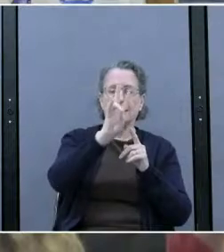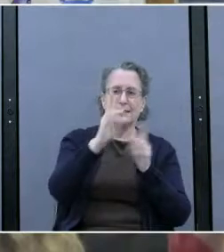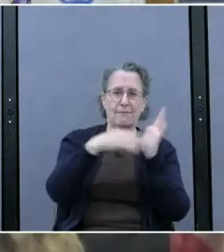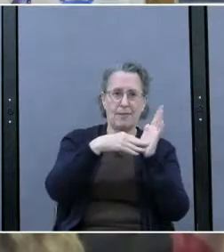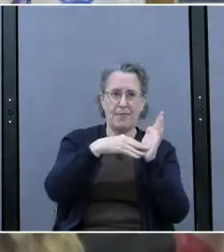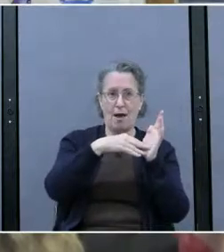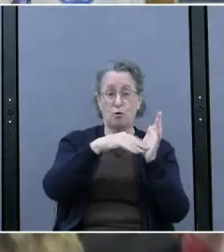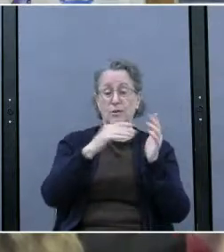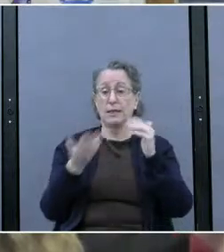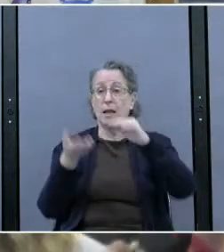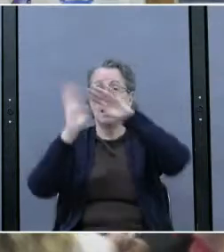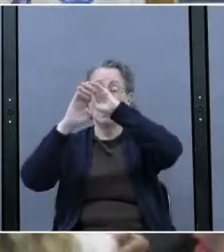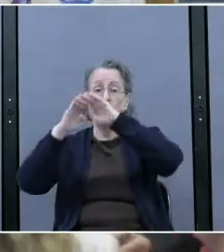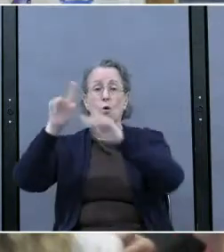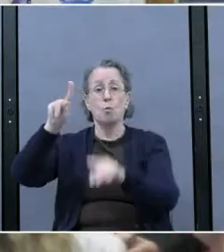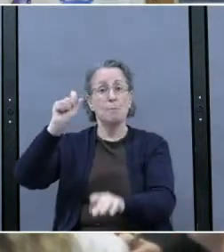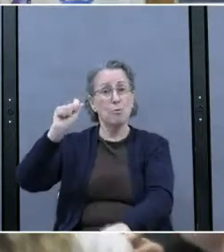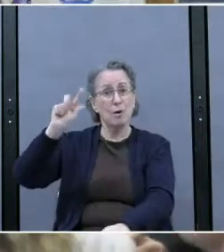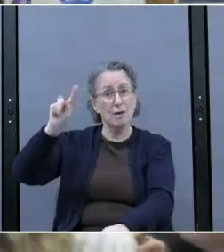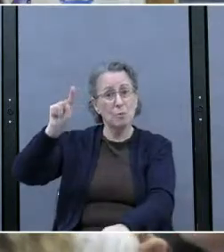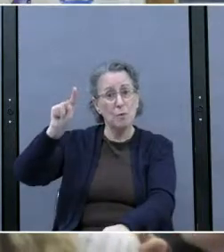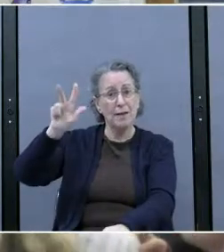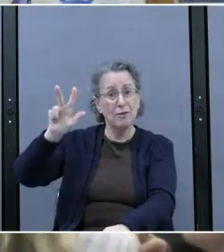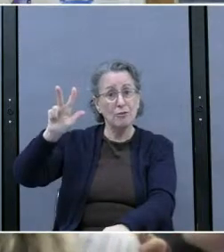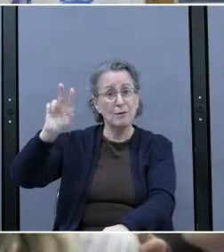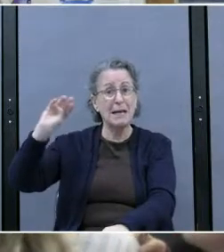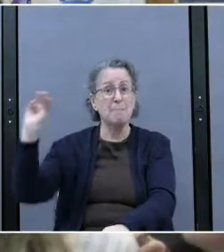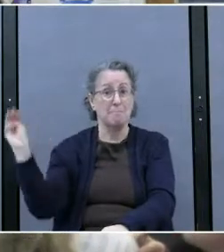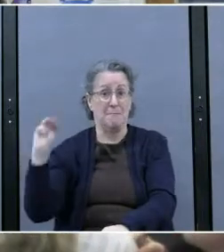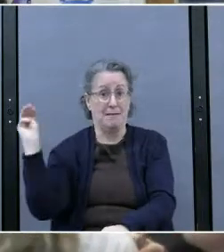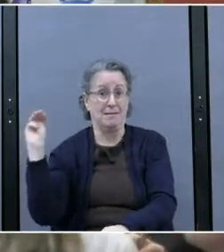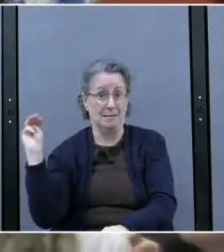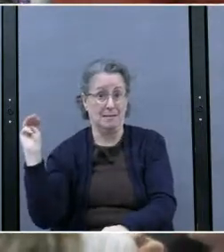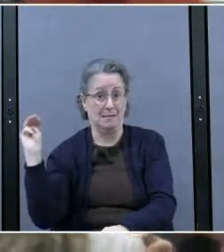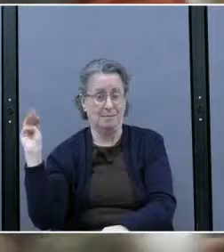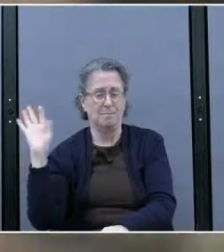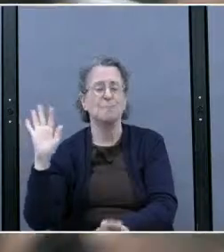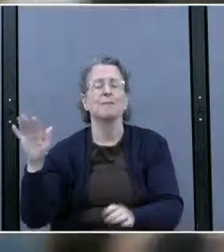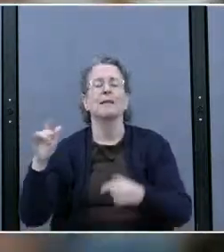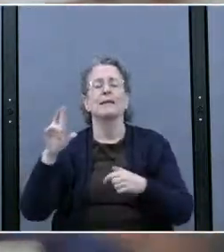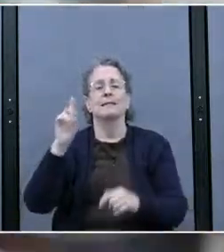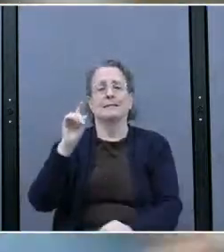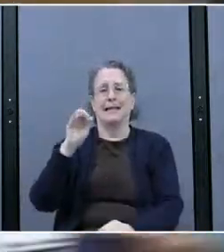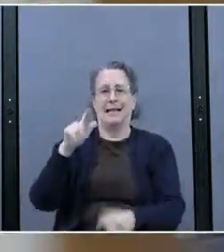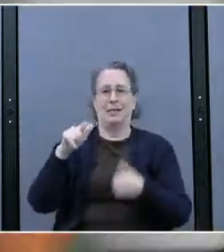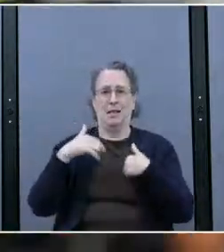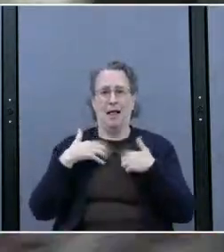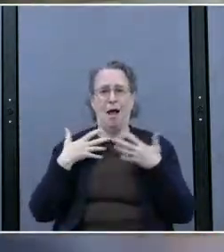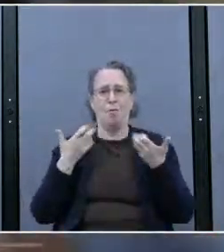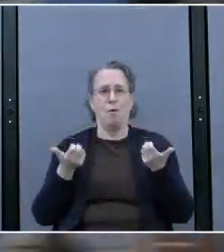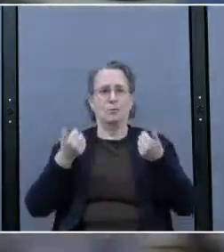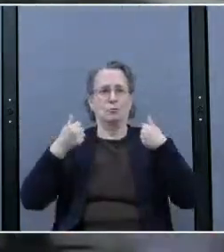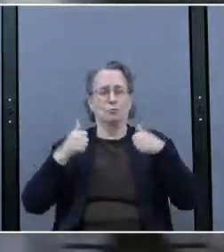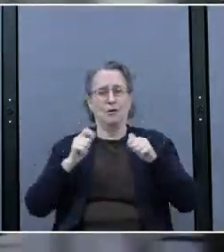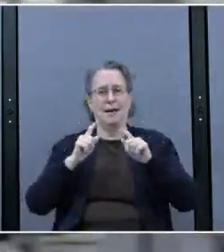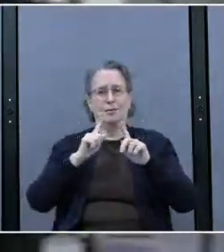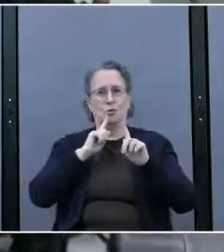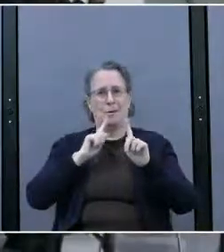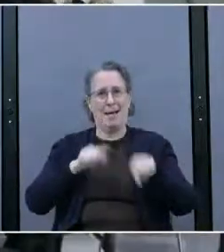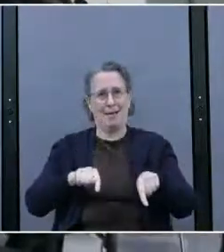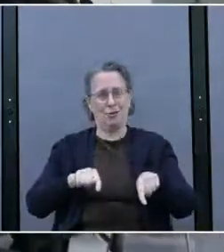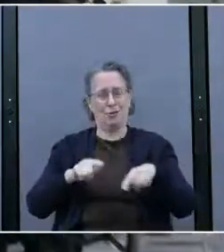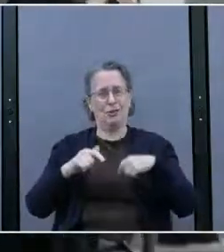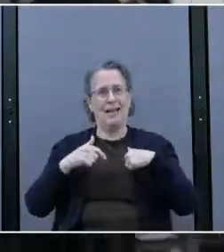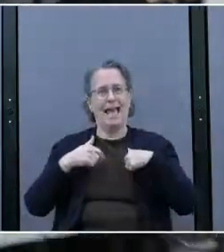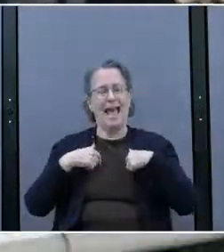Yeah, to 1.13 million. Okay. Let me try and answer that with humility. So, like, I think... That's not my main question, but please answer that. Yeah, let me